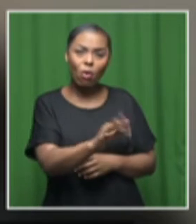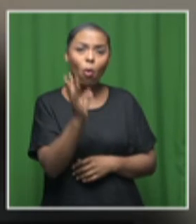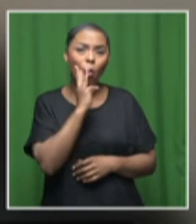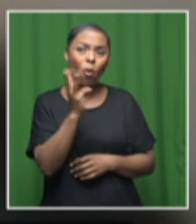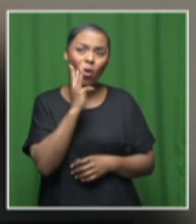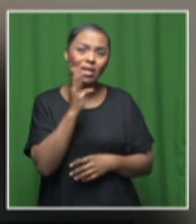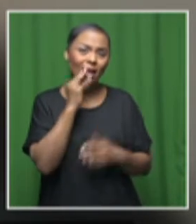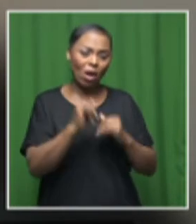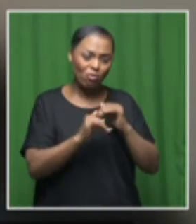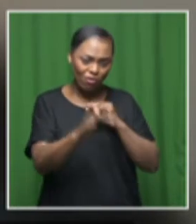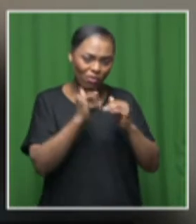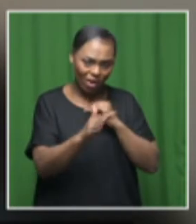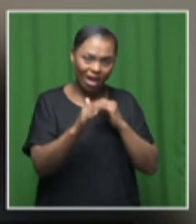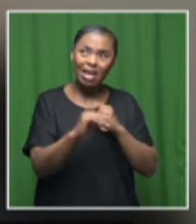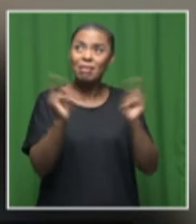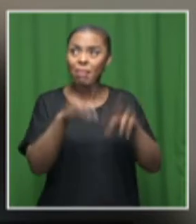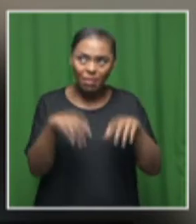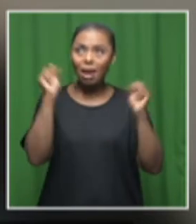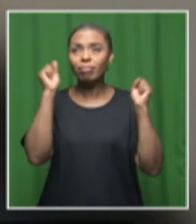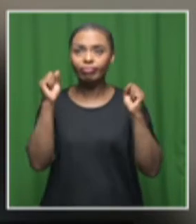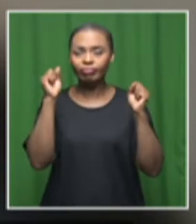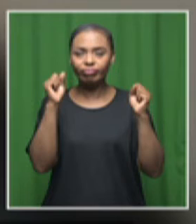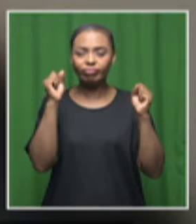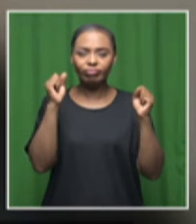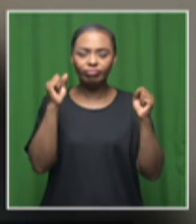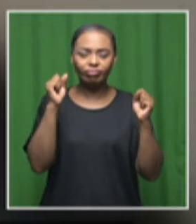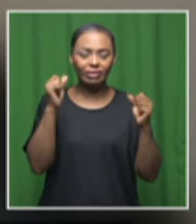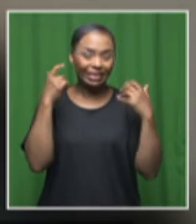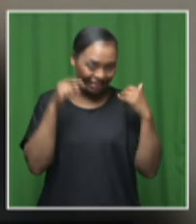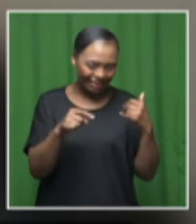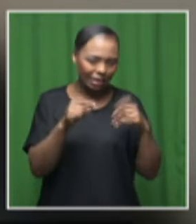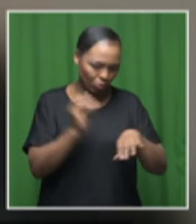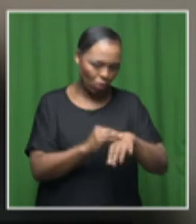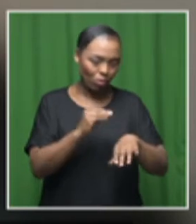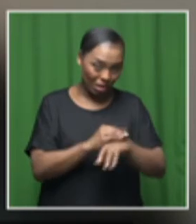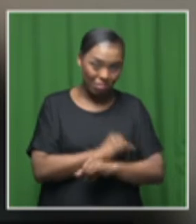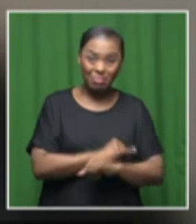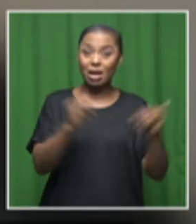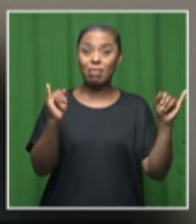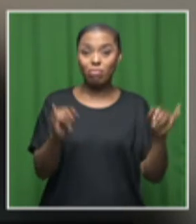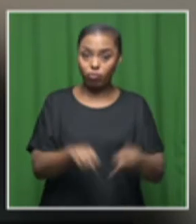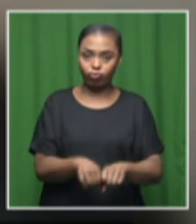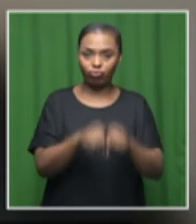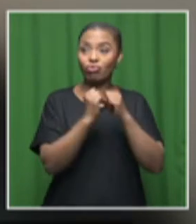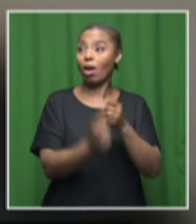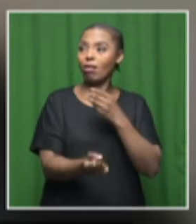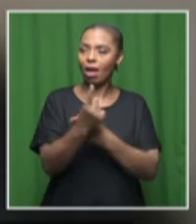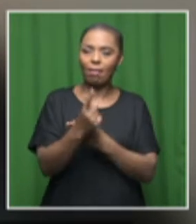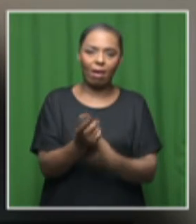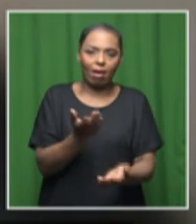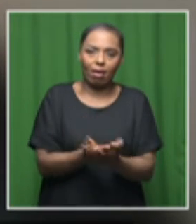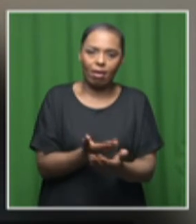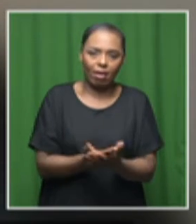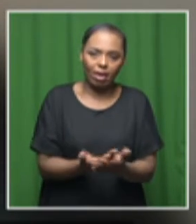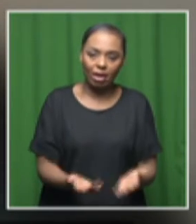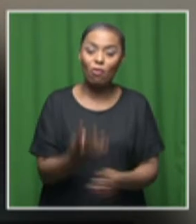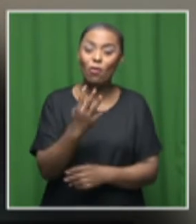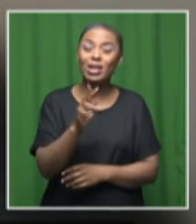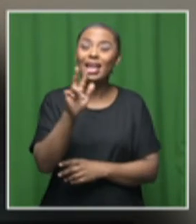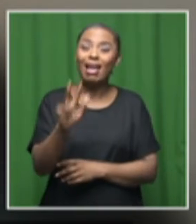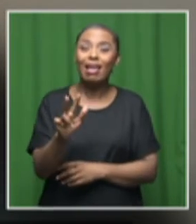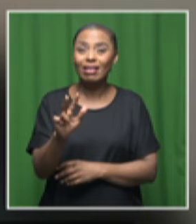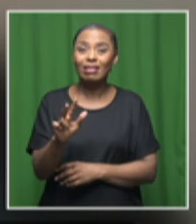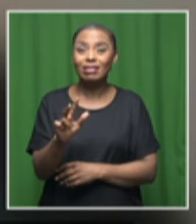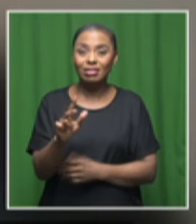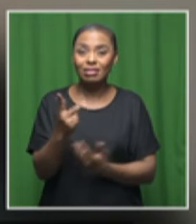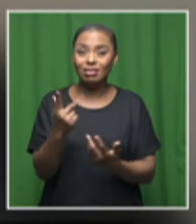water is at all reservoirs and water towers are at a critical level, some regions actually take more than 48 hours